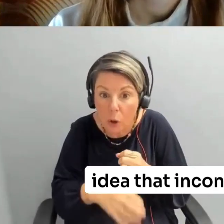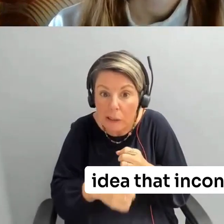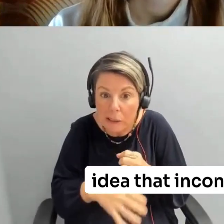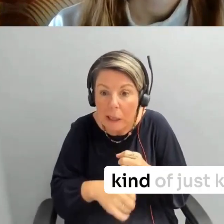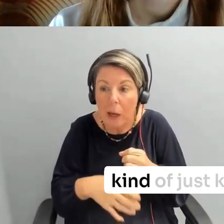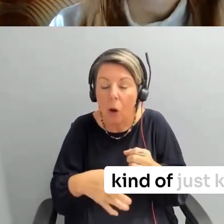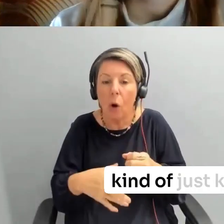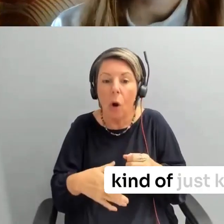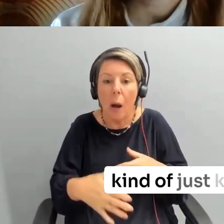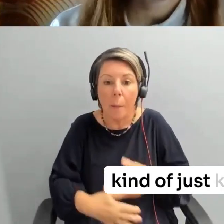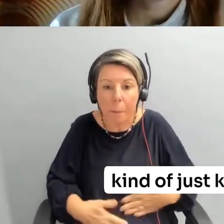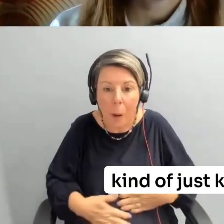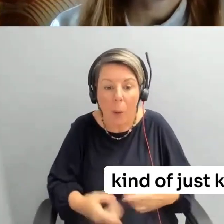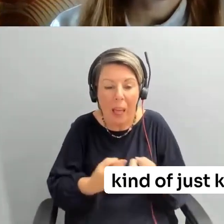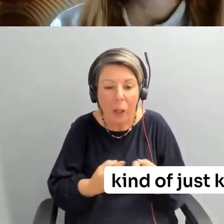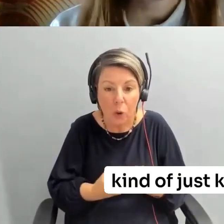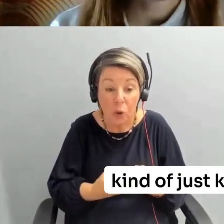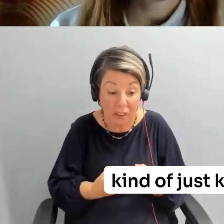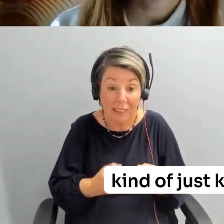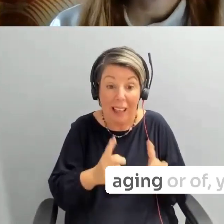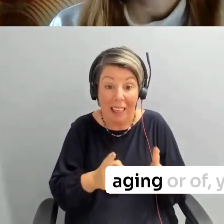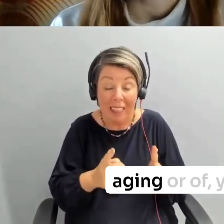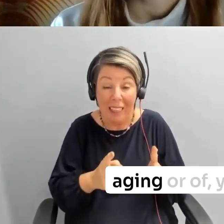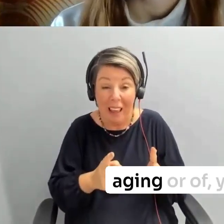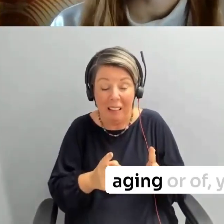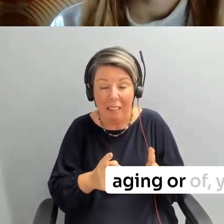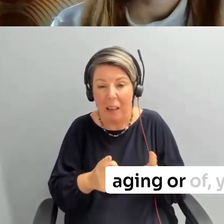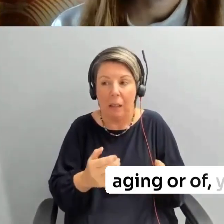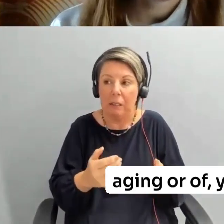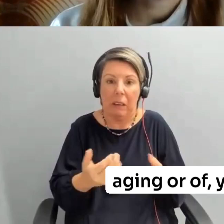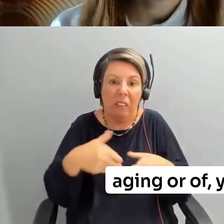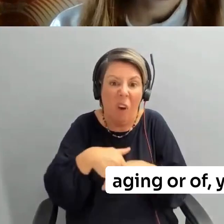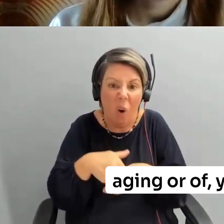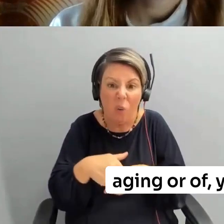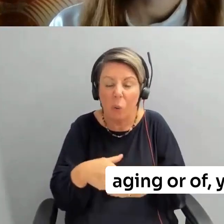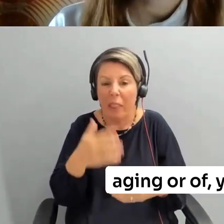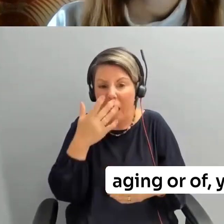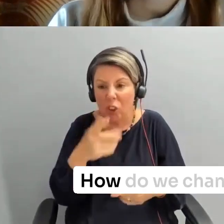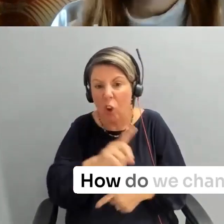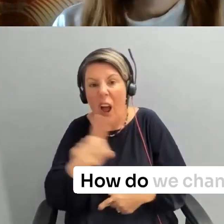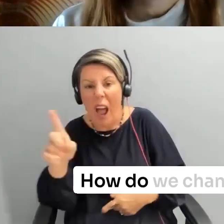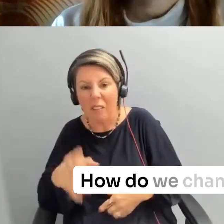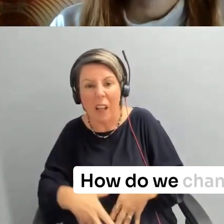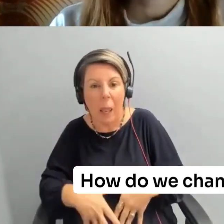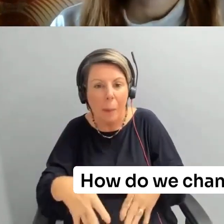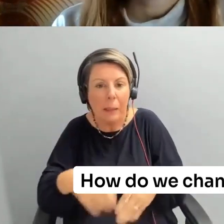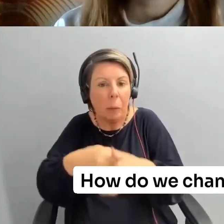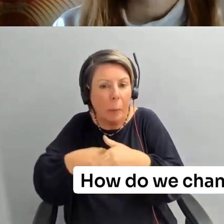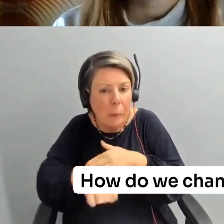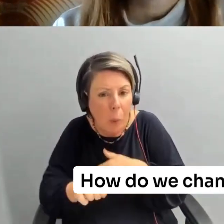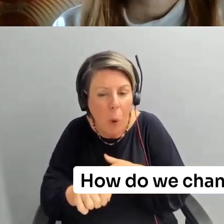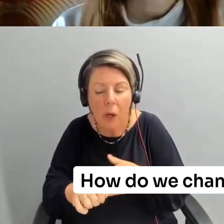issues are a kind of par for the course of aging or of post-pregnancy? How do we change